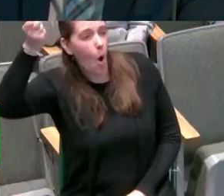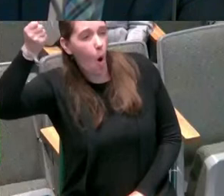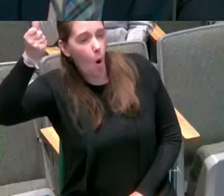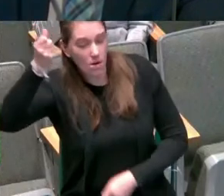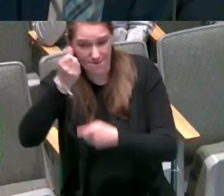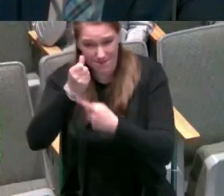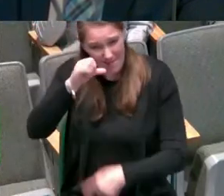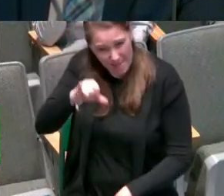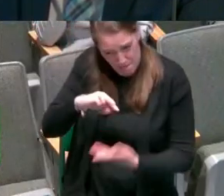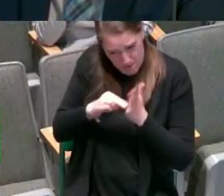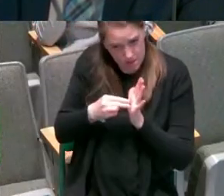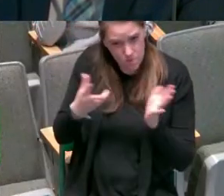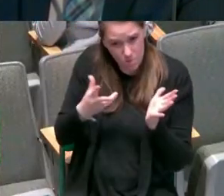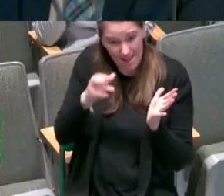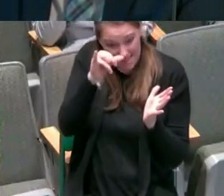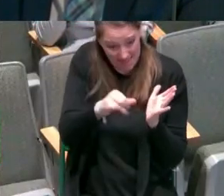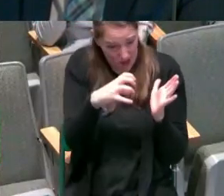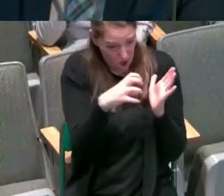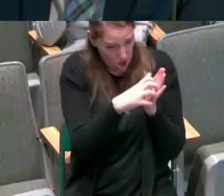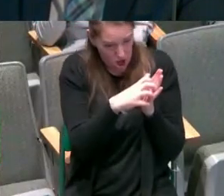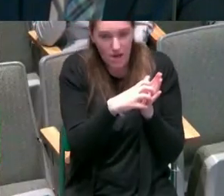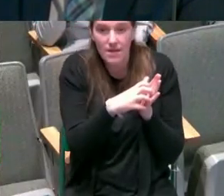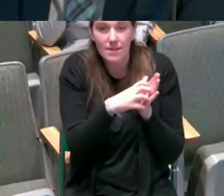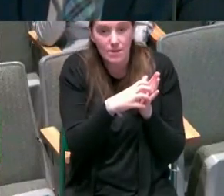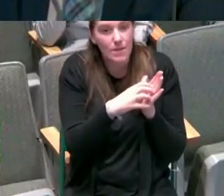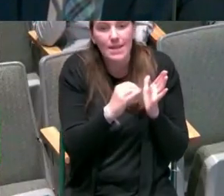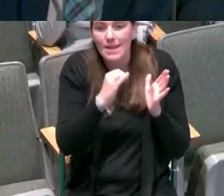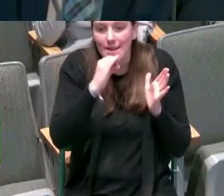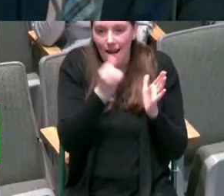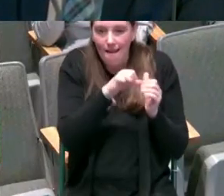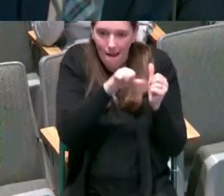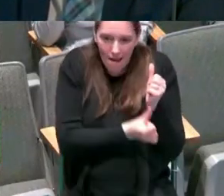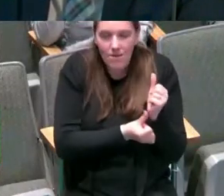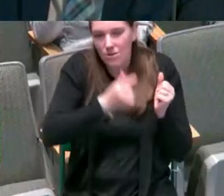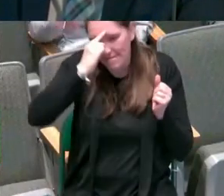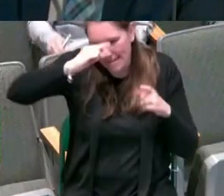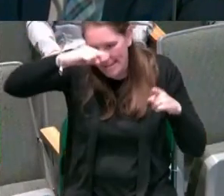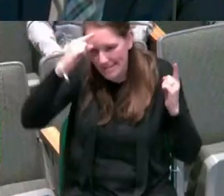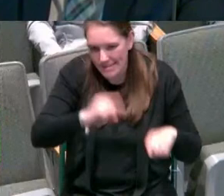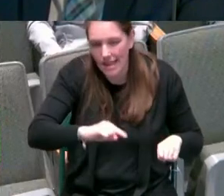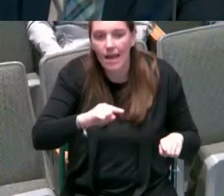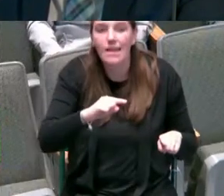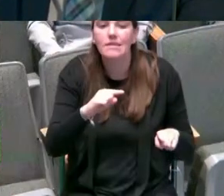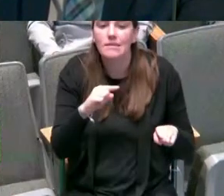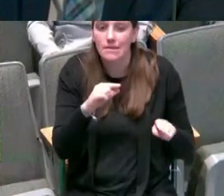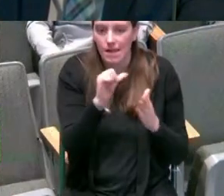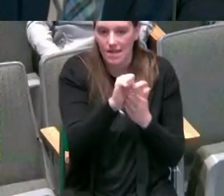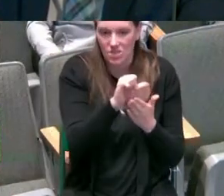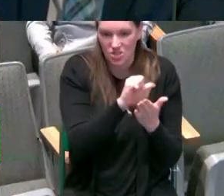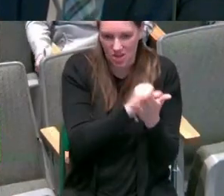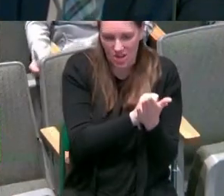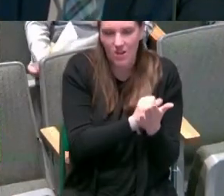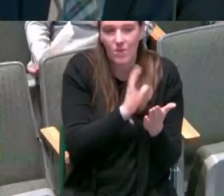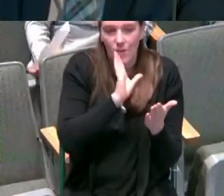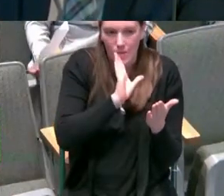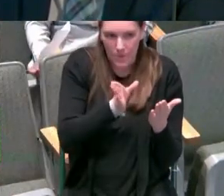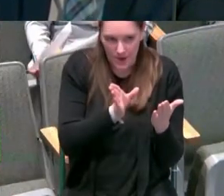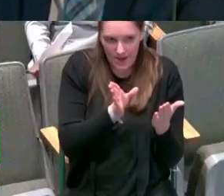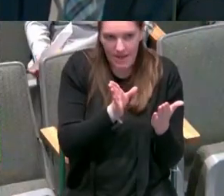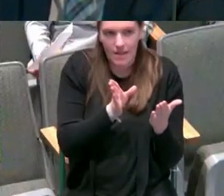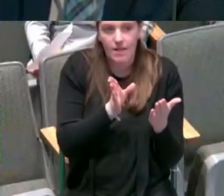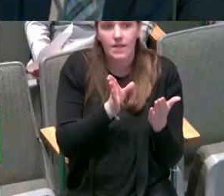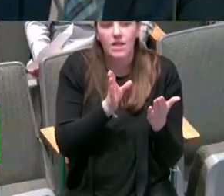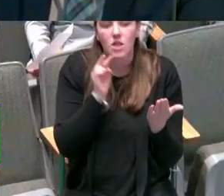that that article will not be part of the consent agenda and we will consider it in the order